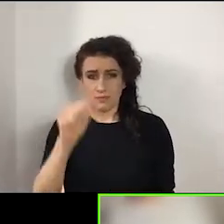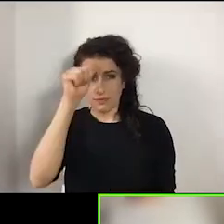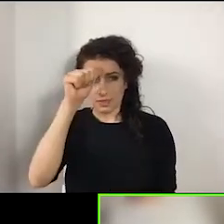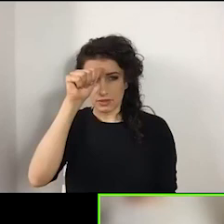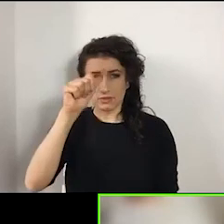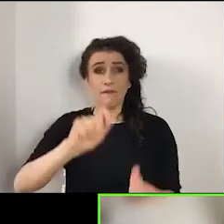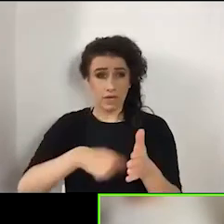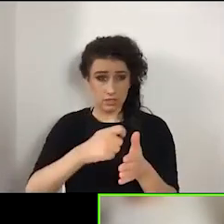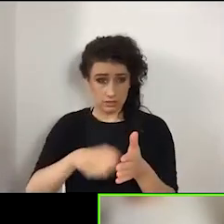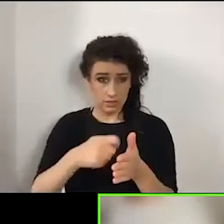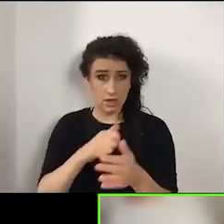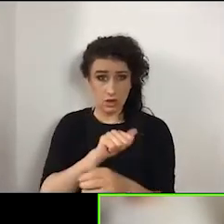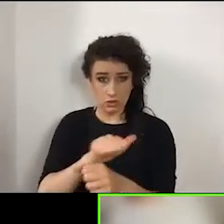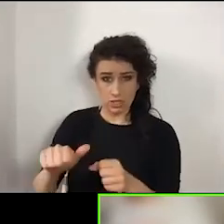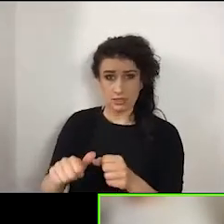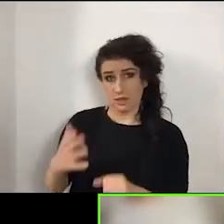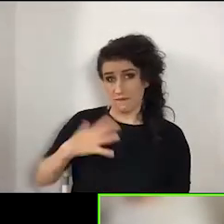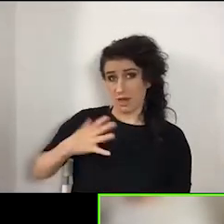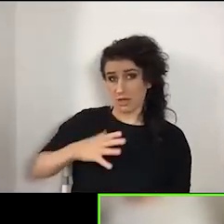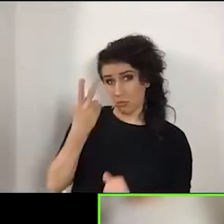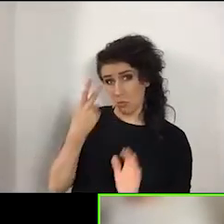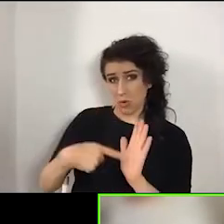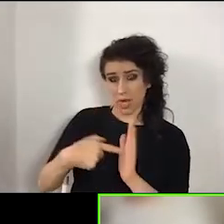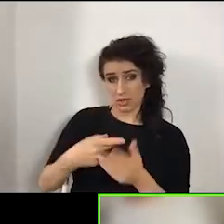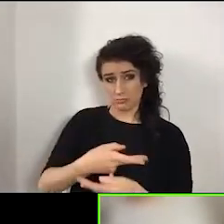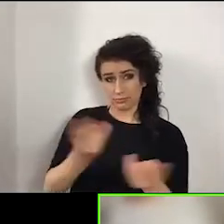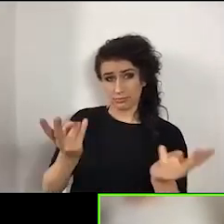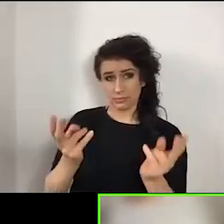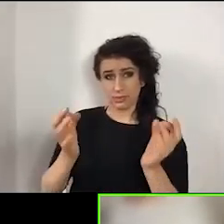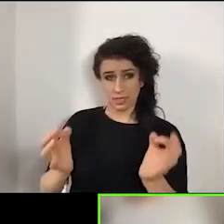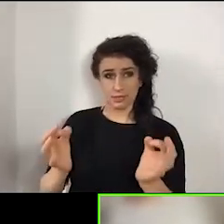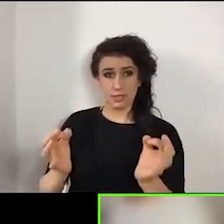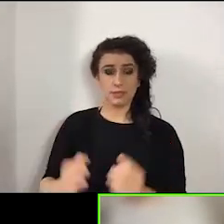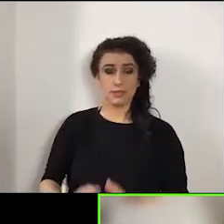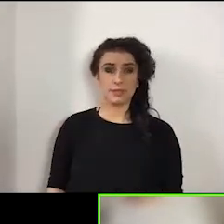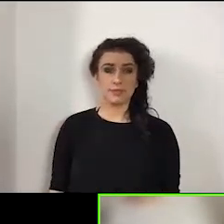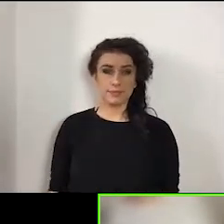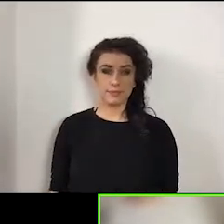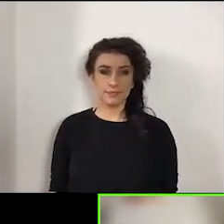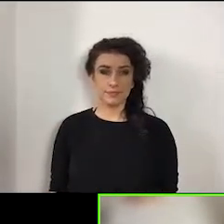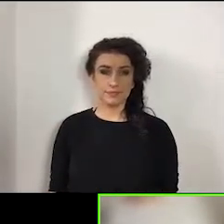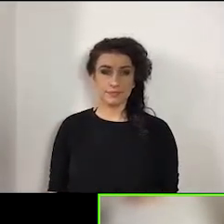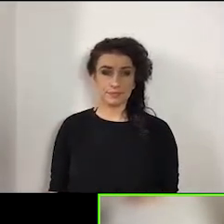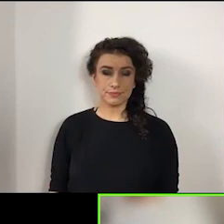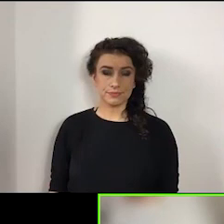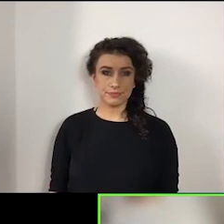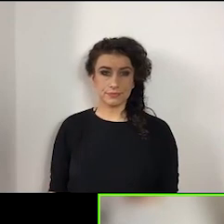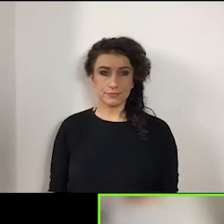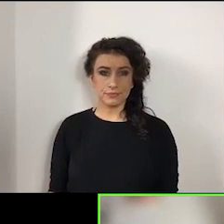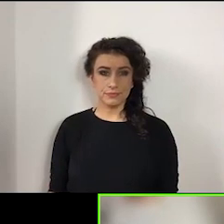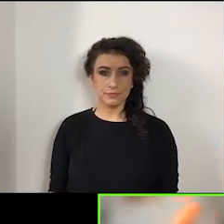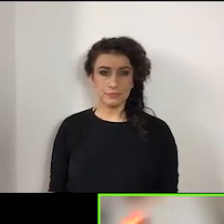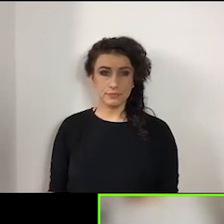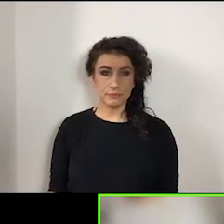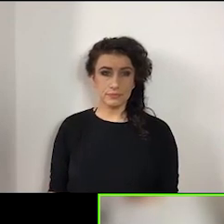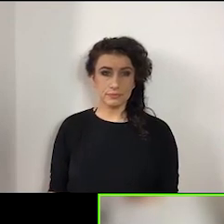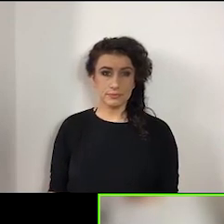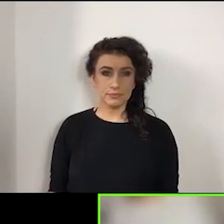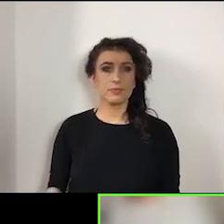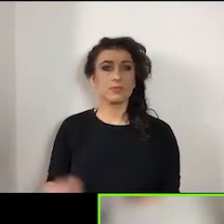where we stigmatize women on the